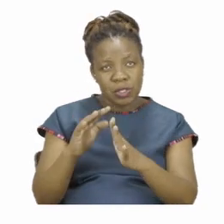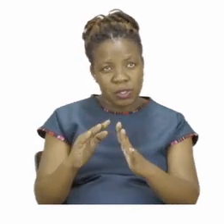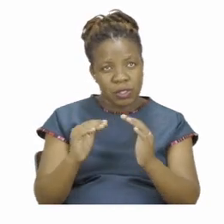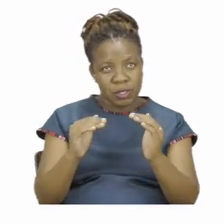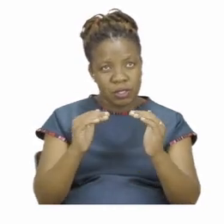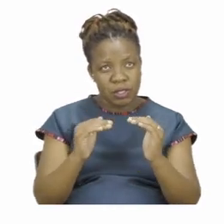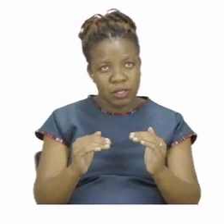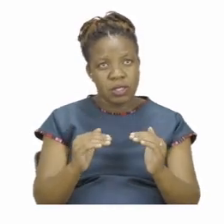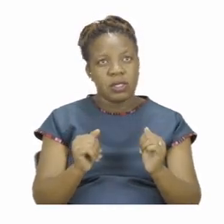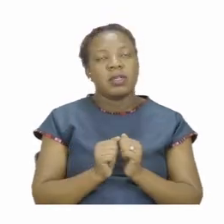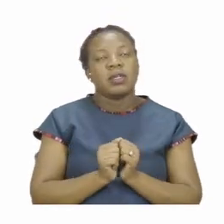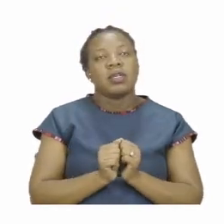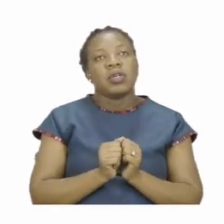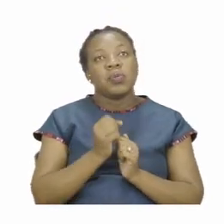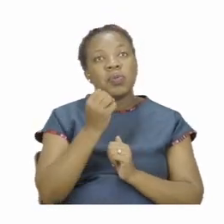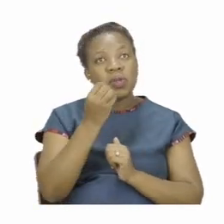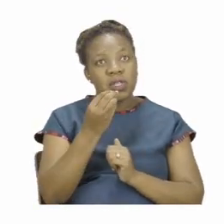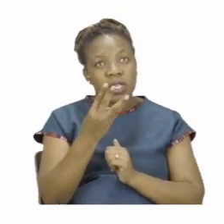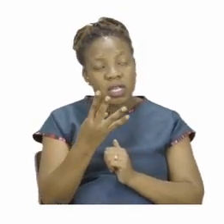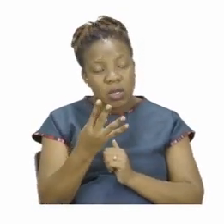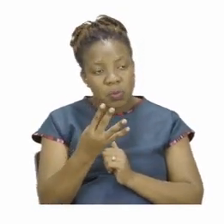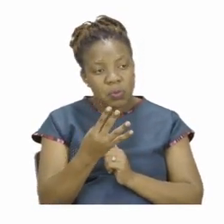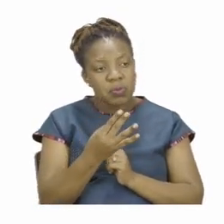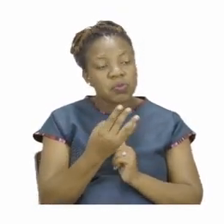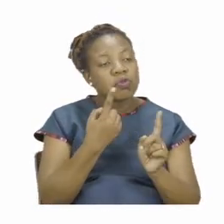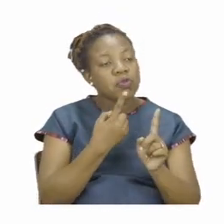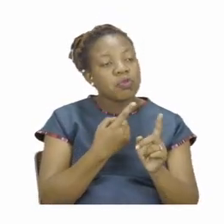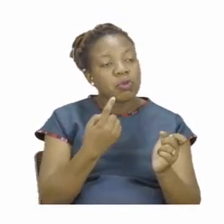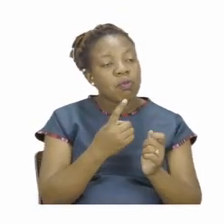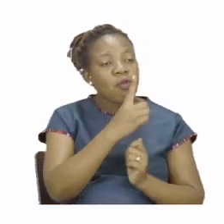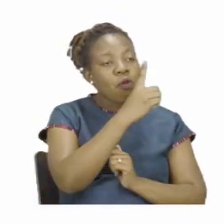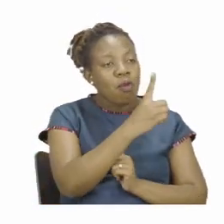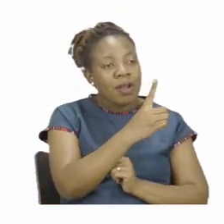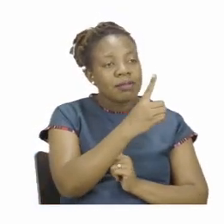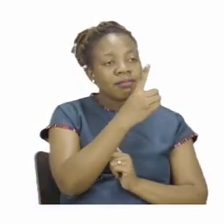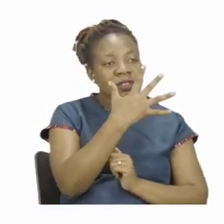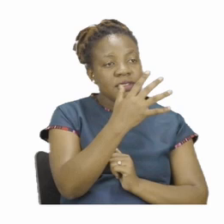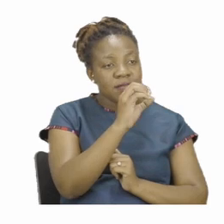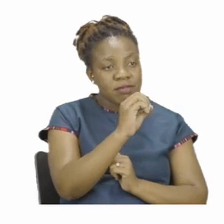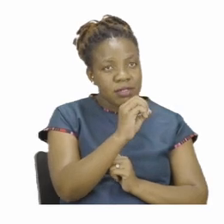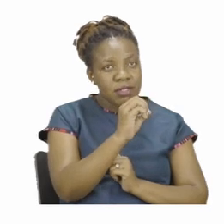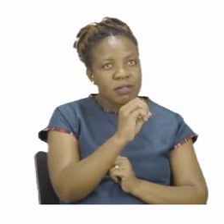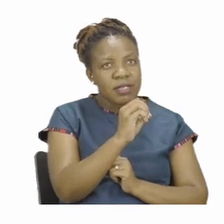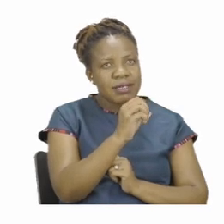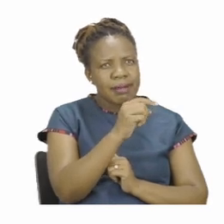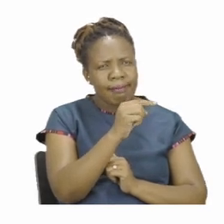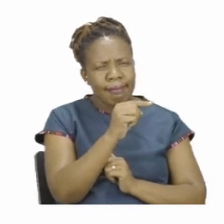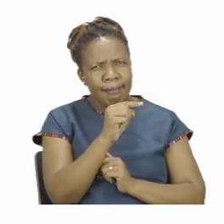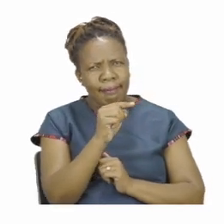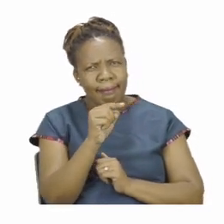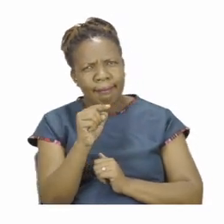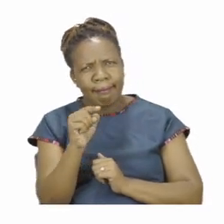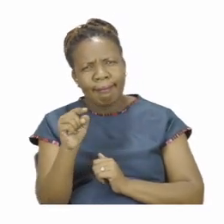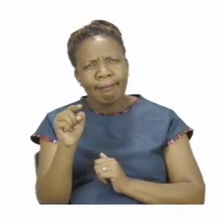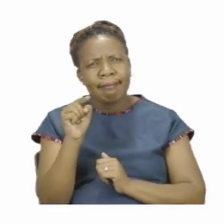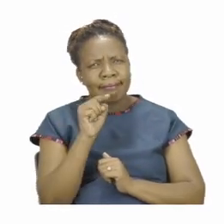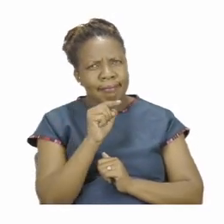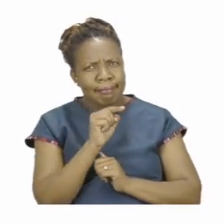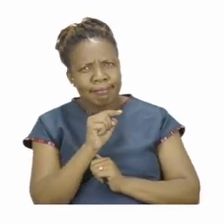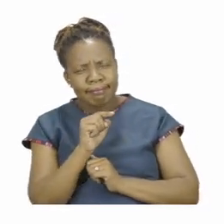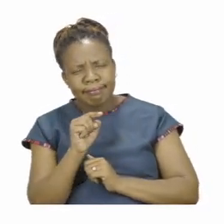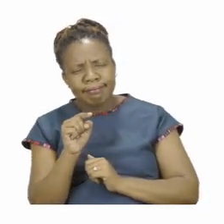150 to 170. Remember, take your time. You don't need to rush, and write your